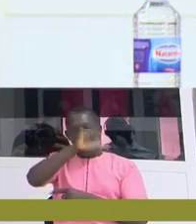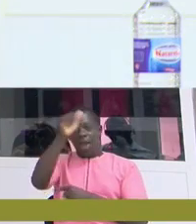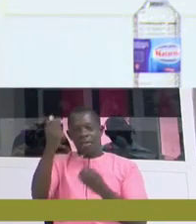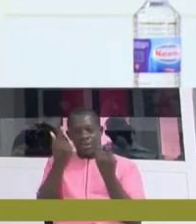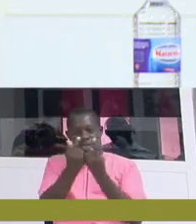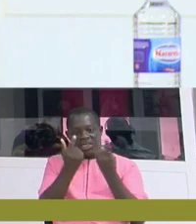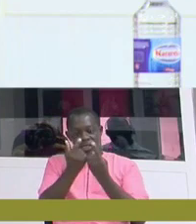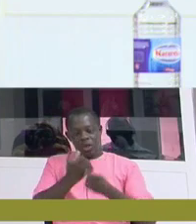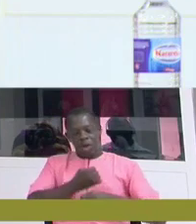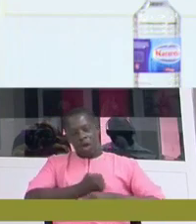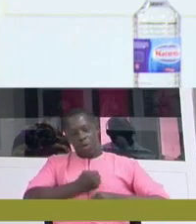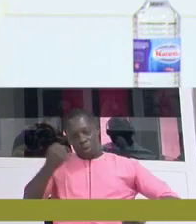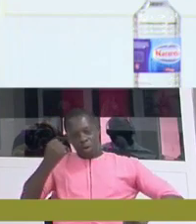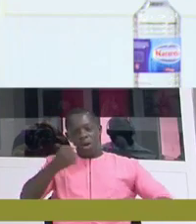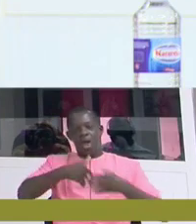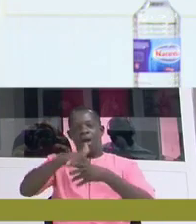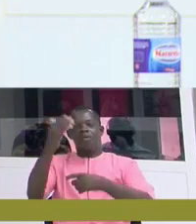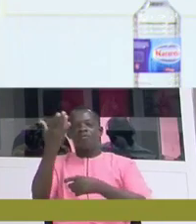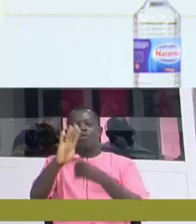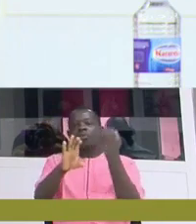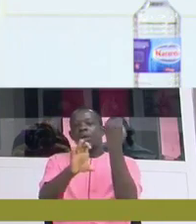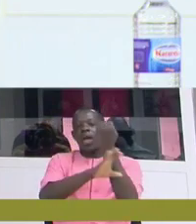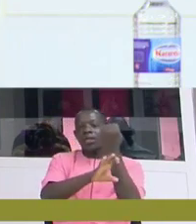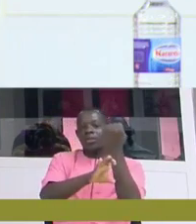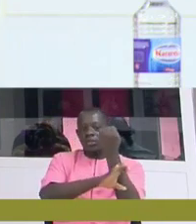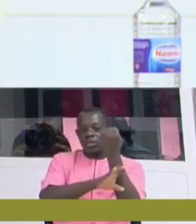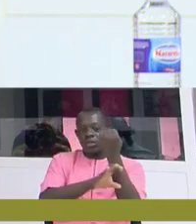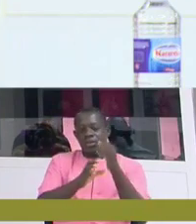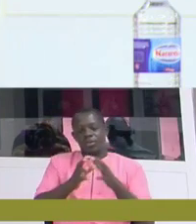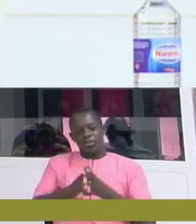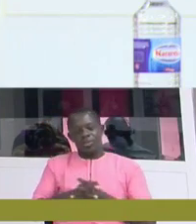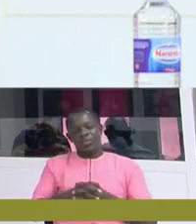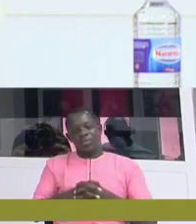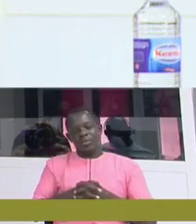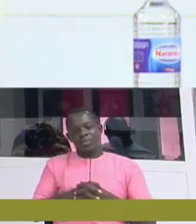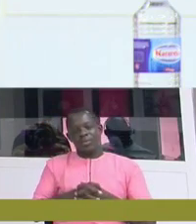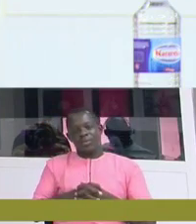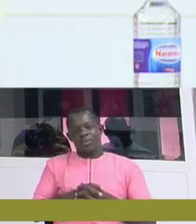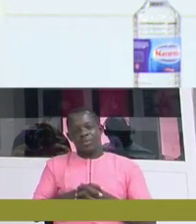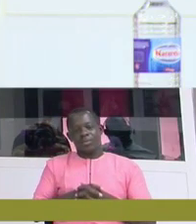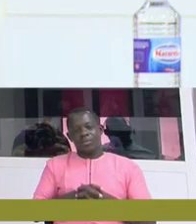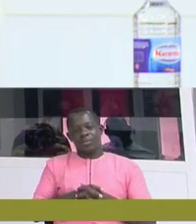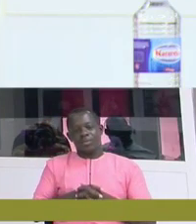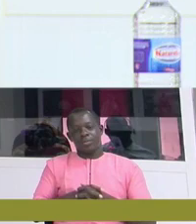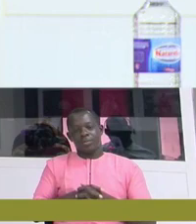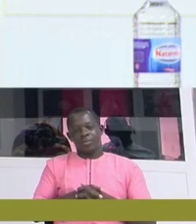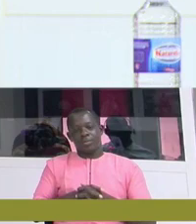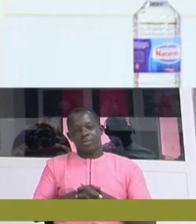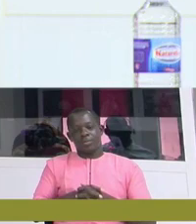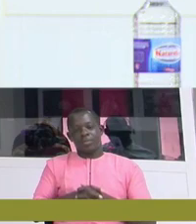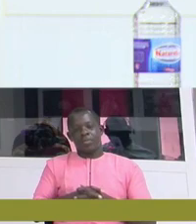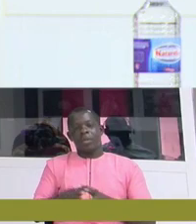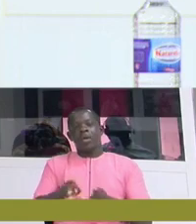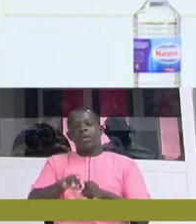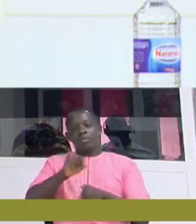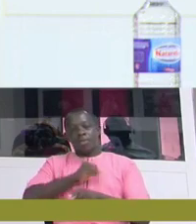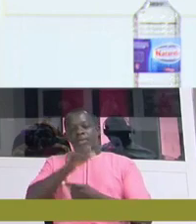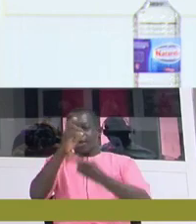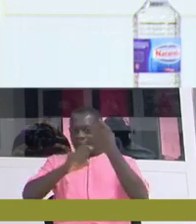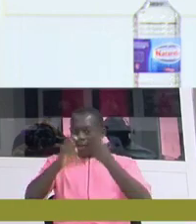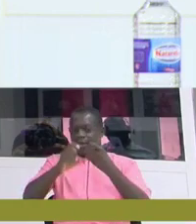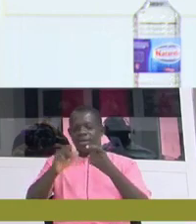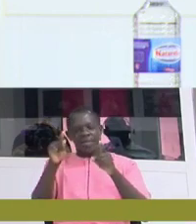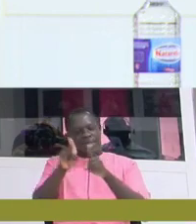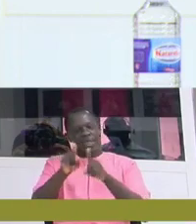Your talk now is about the rebellion, the guns that you have taken here and smuggled to Casamas. That's not the issue. I repeated again